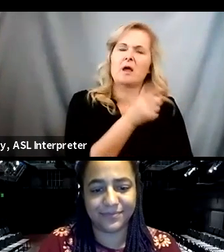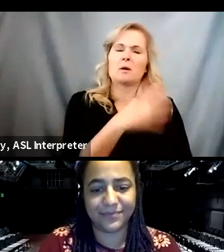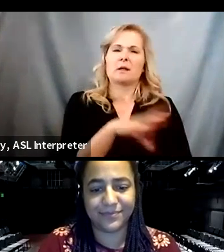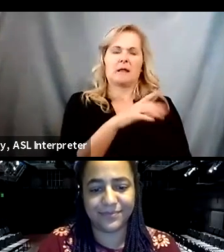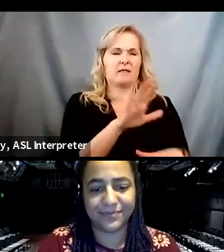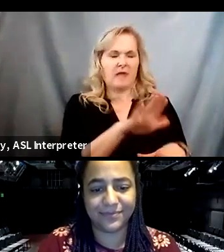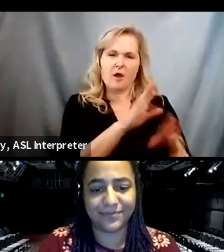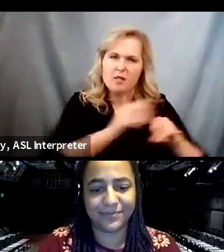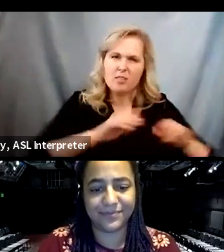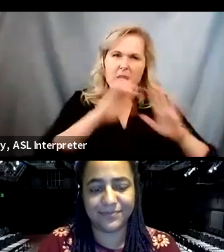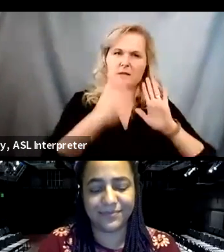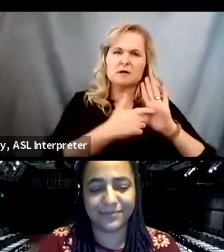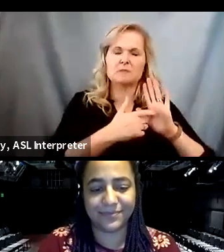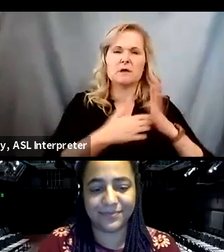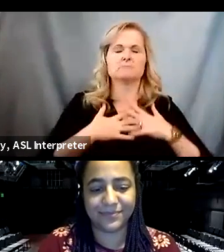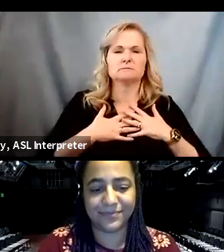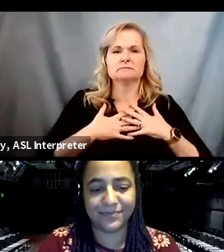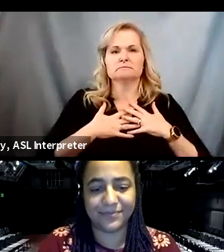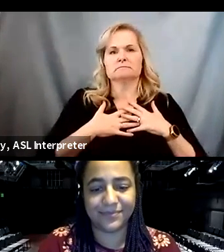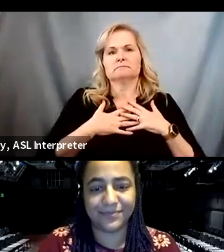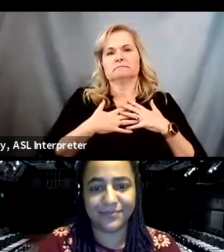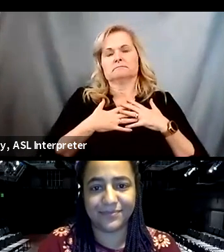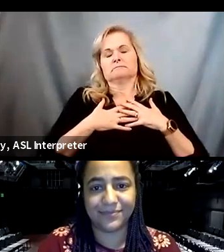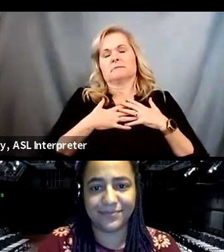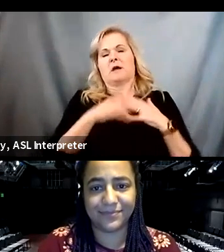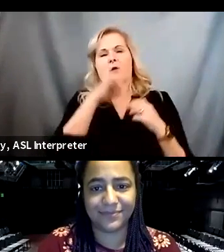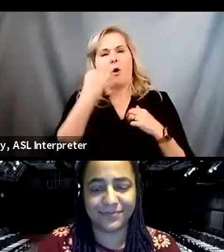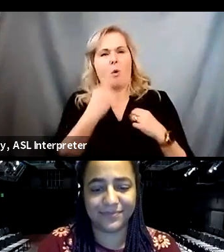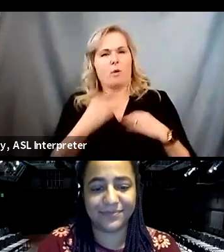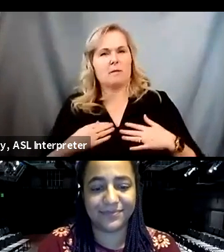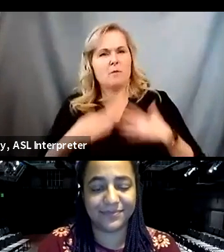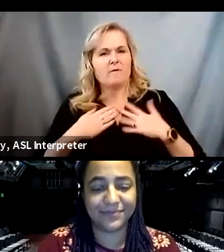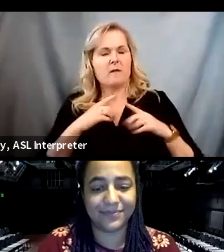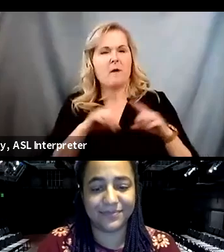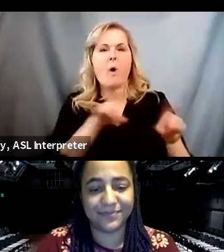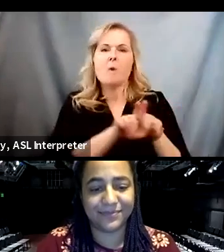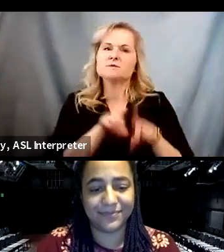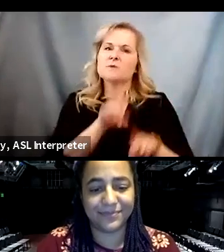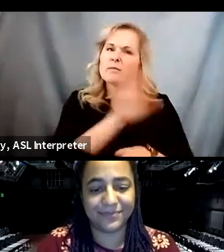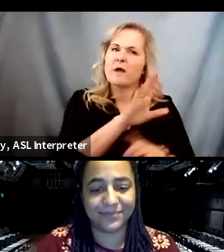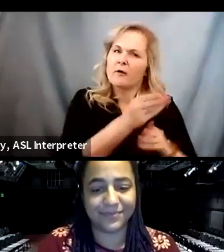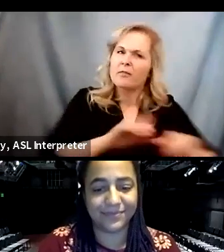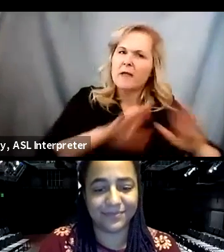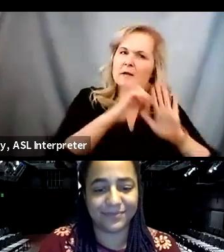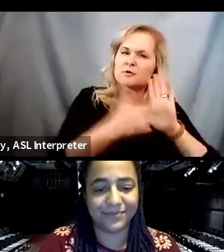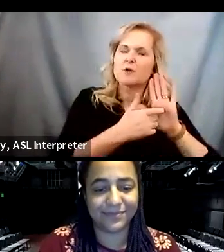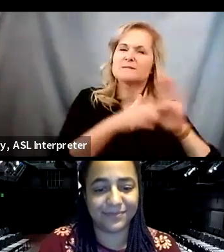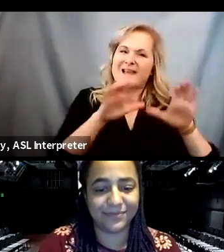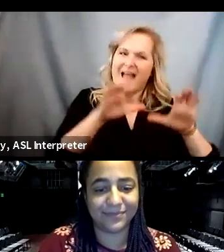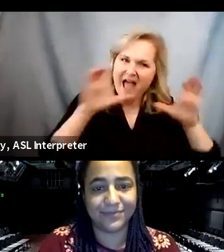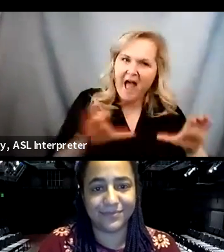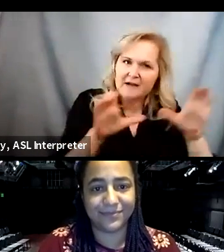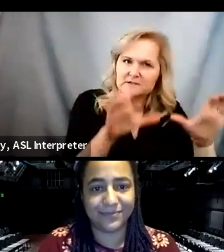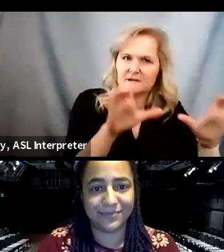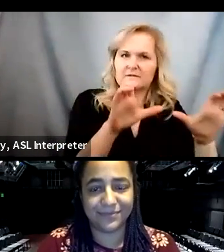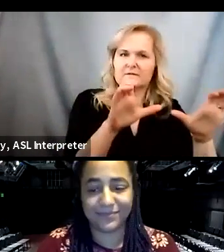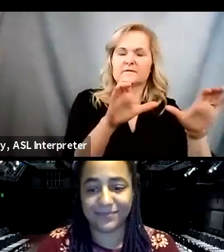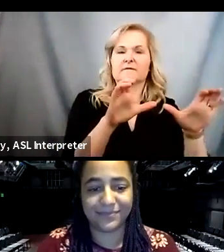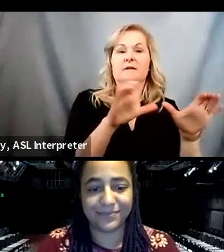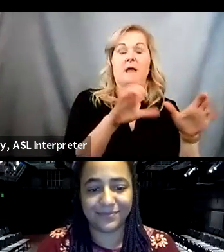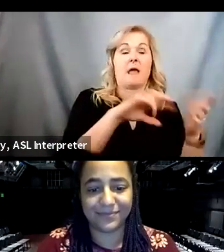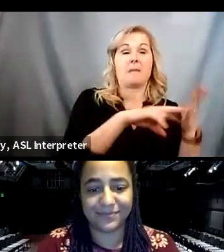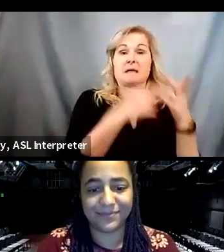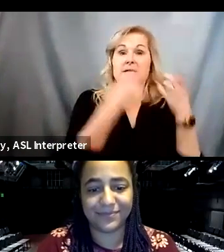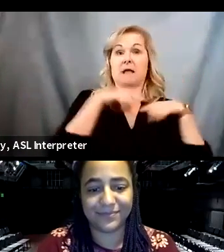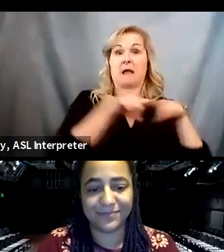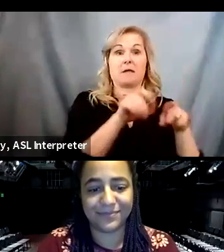acknowledgements, but also not just moving, but active. In other words, it is accompanied, even if they're doing